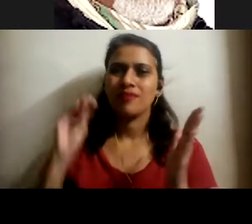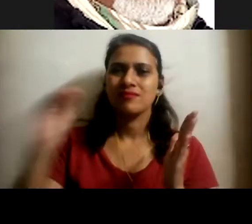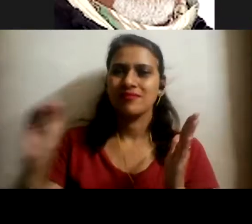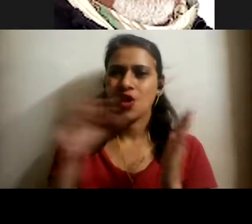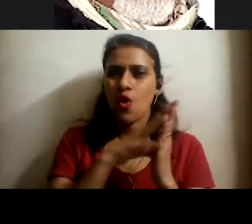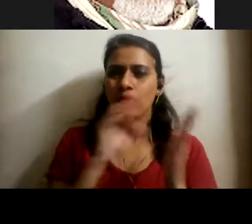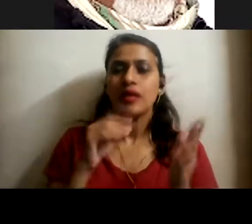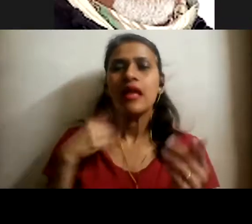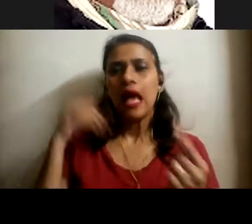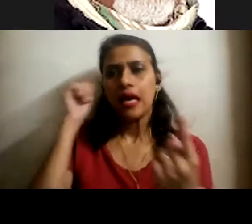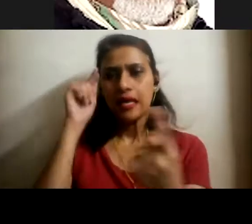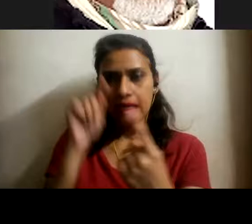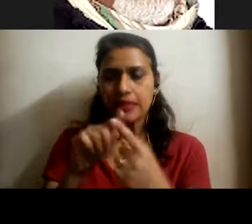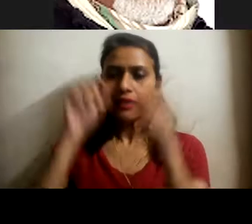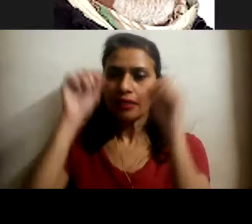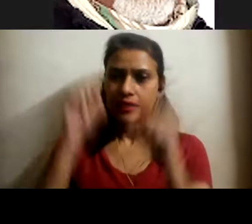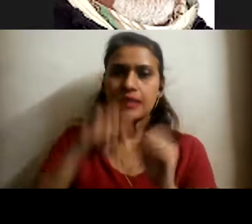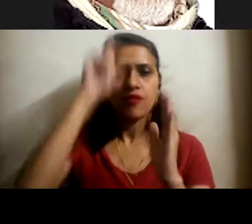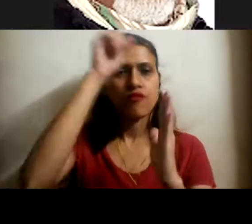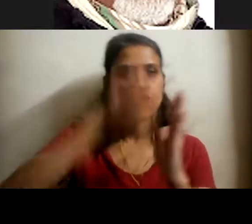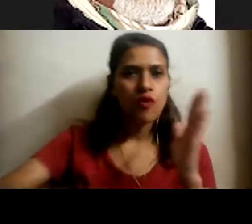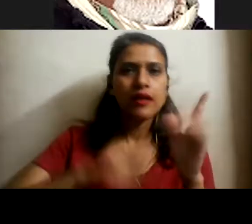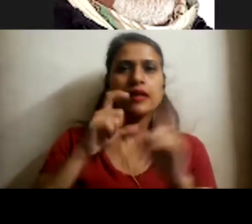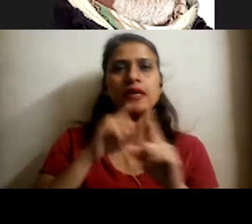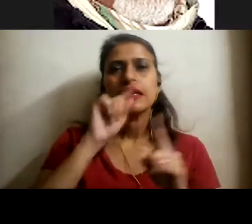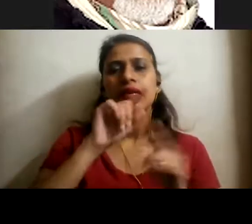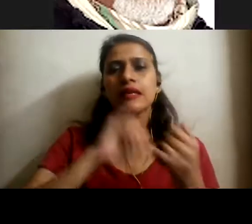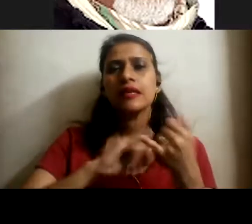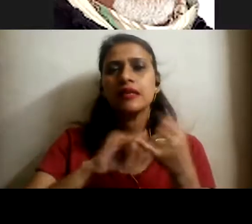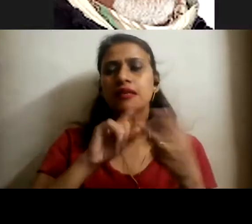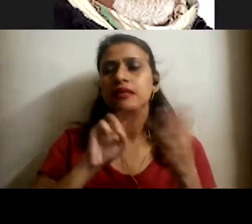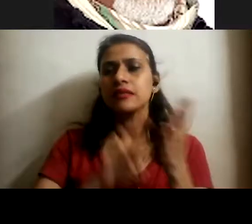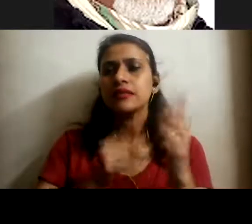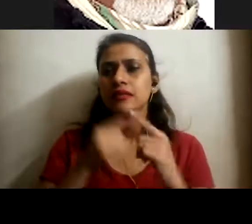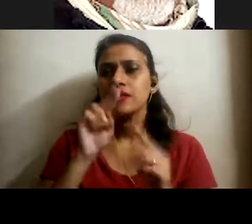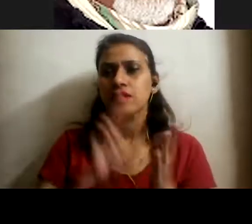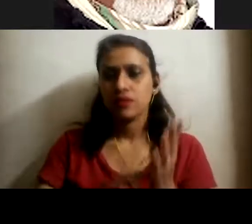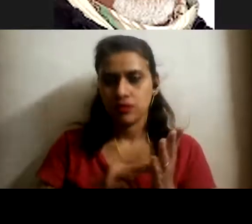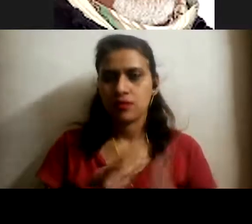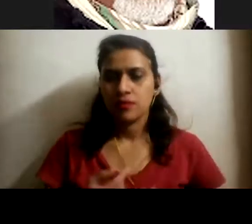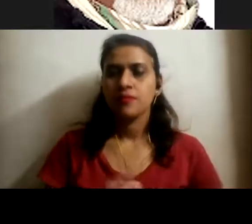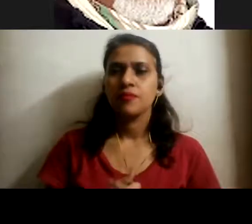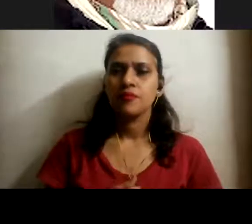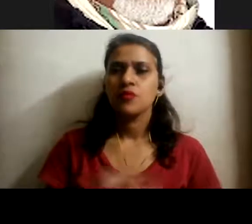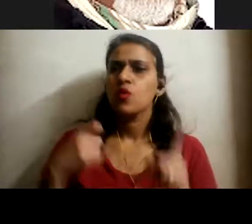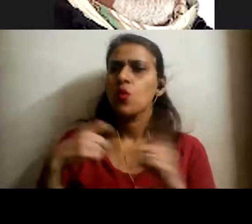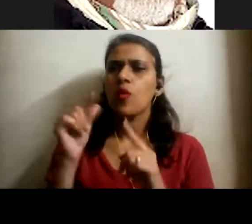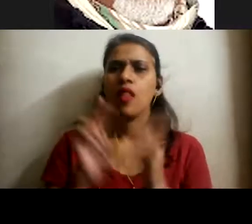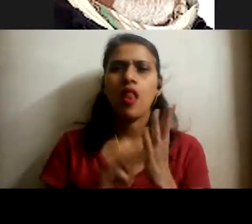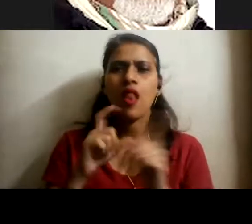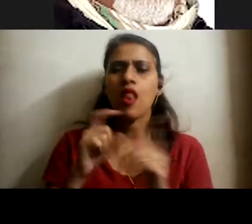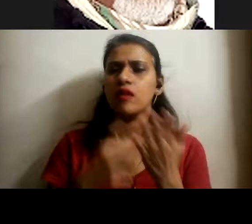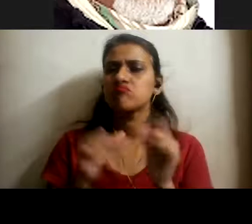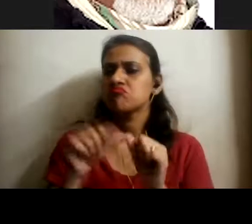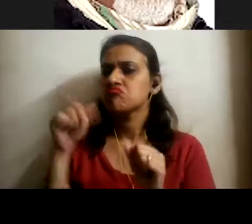agree with this entire dissenting opinion. I agree that Kunal Kamra shouldn't be tried for criminal contempt. That's it. Just 1 or 2 sentences,